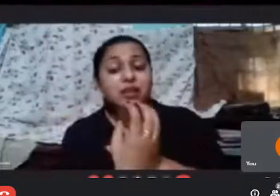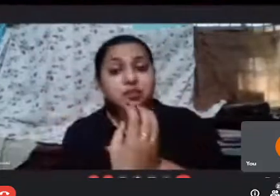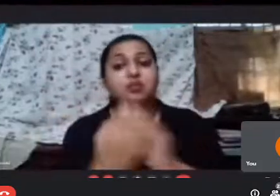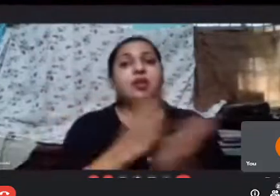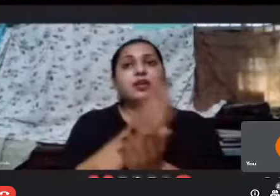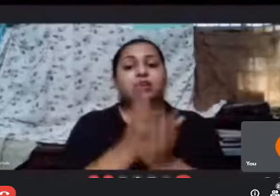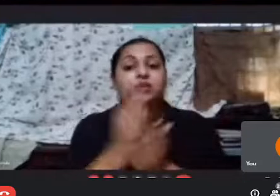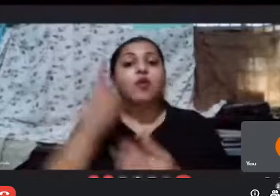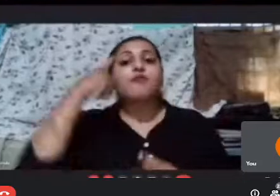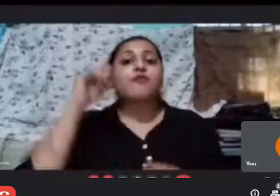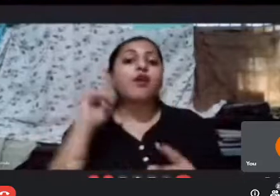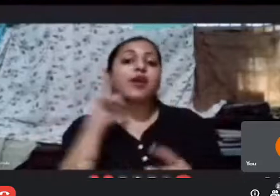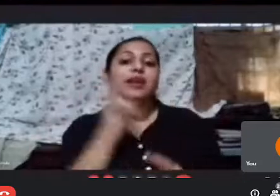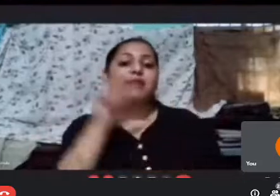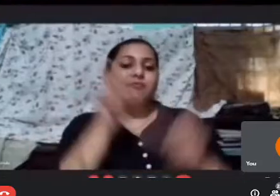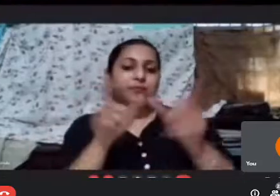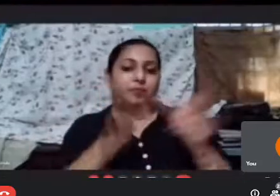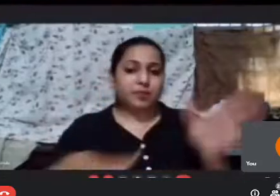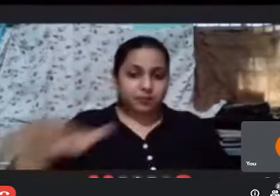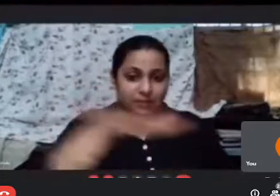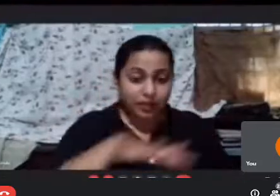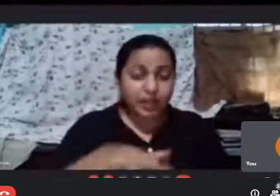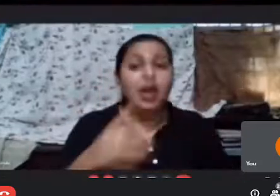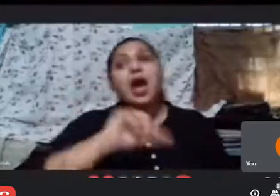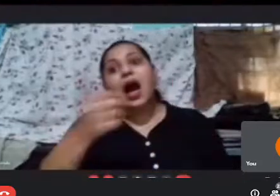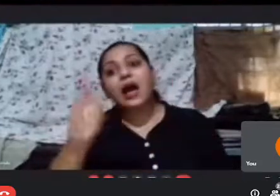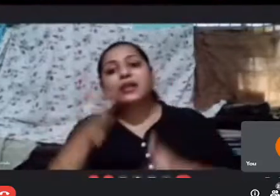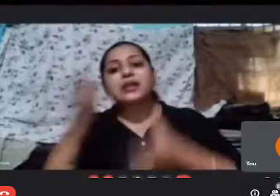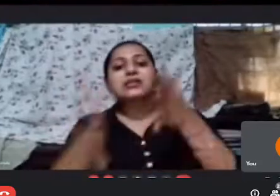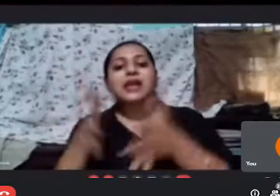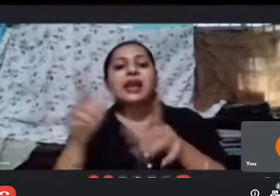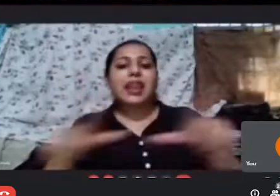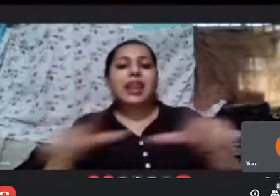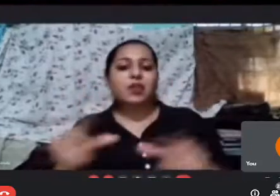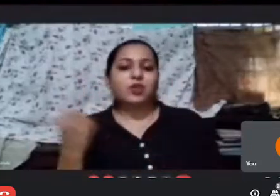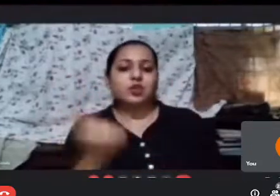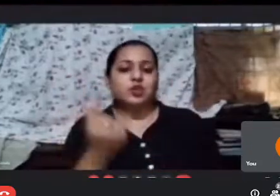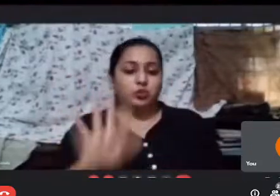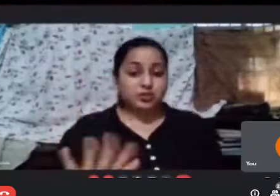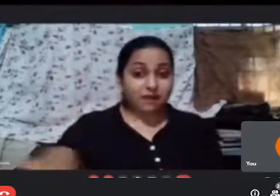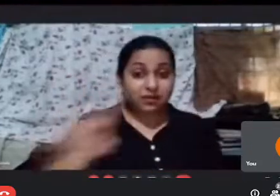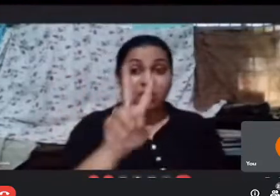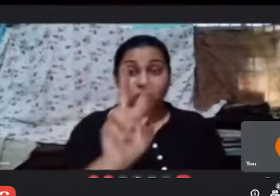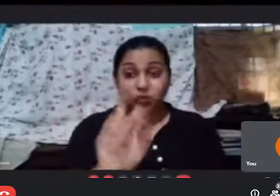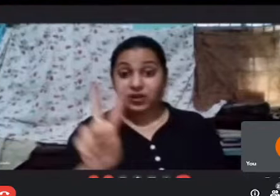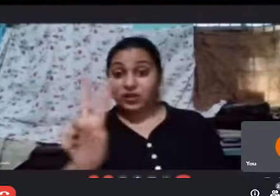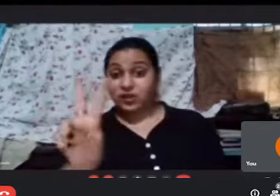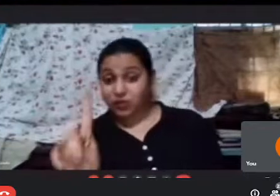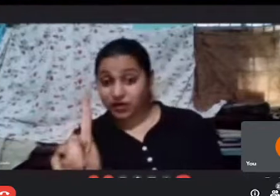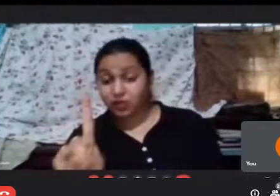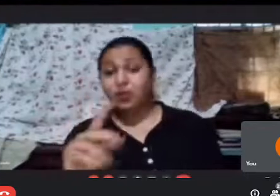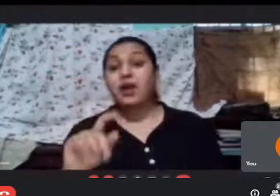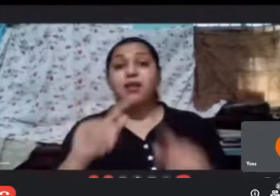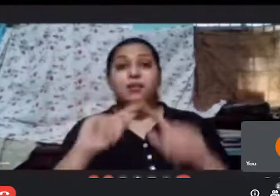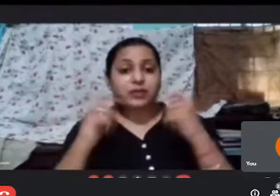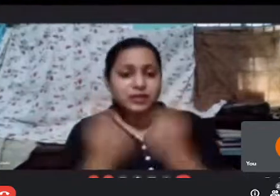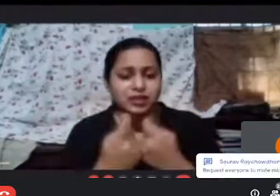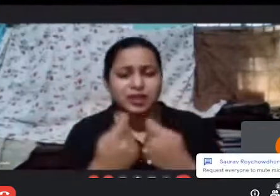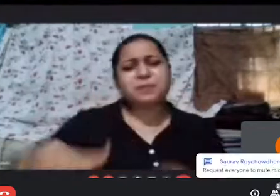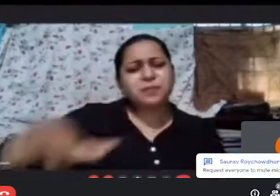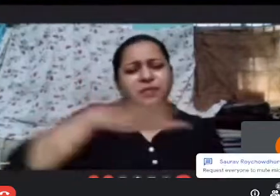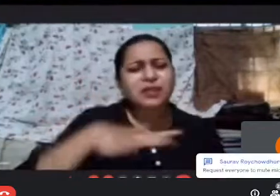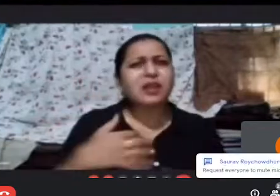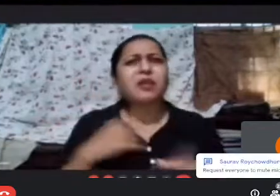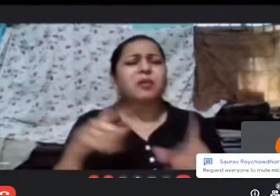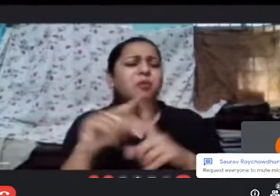other sign language users. The 2021 theme declared by the World